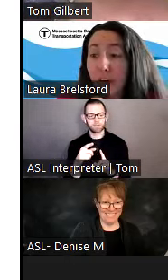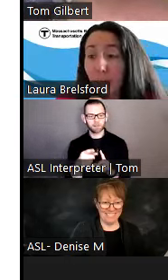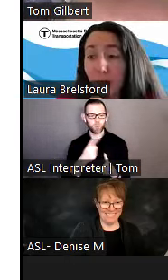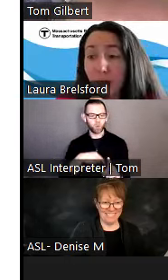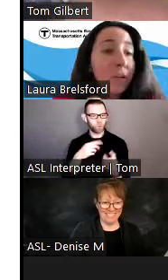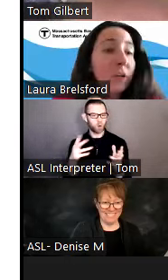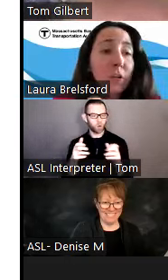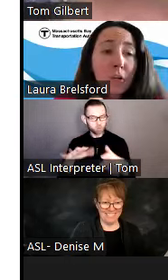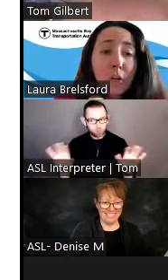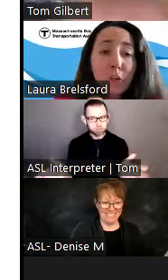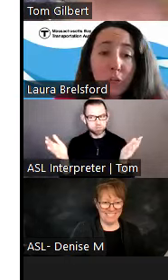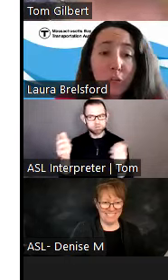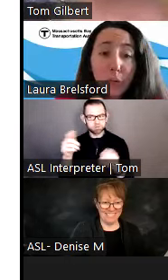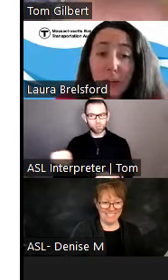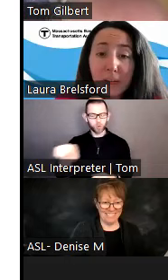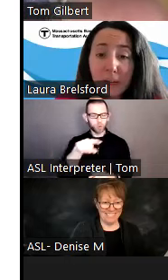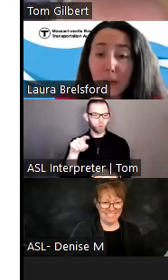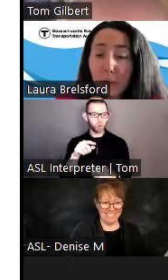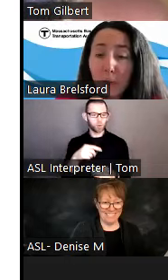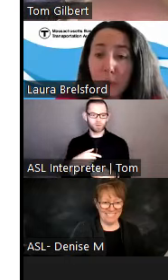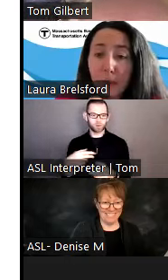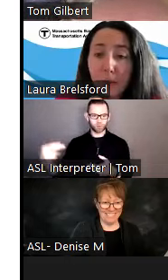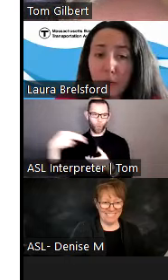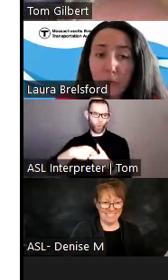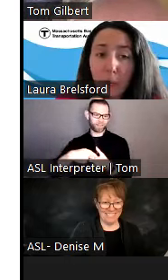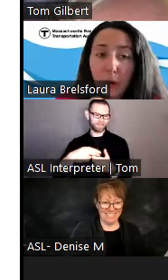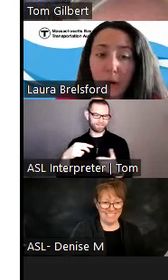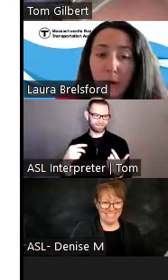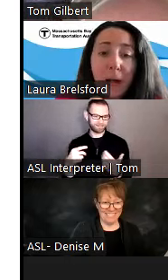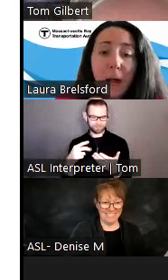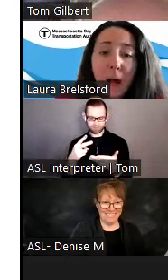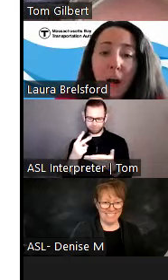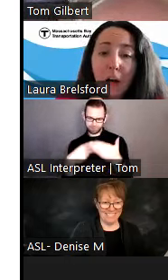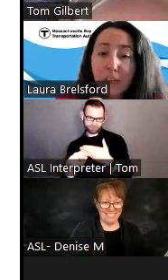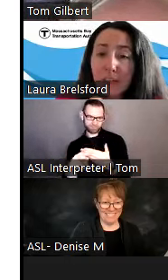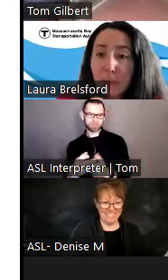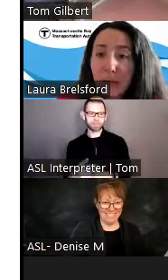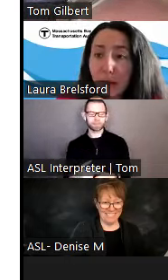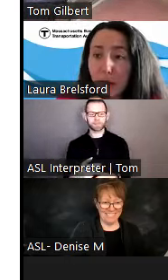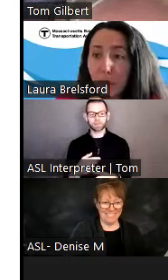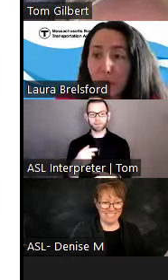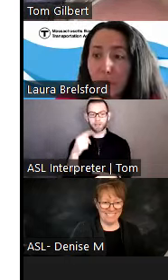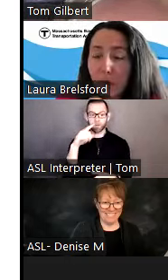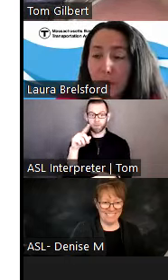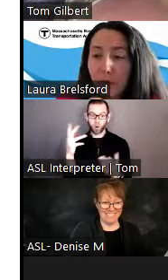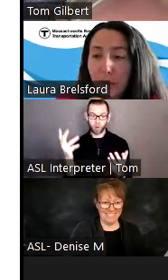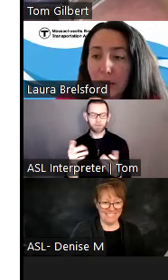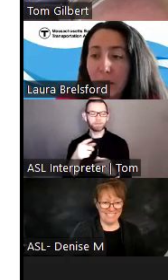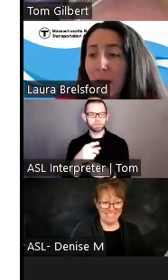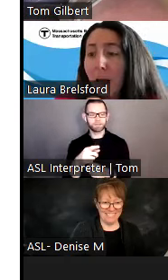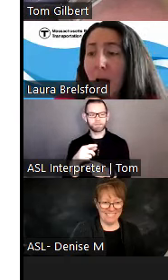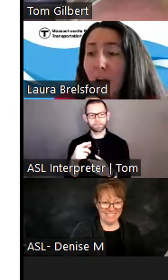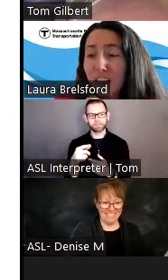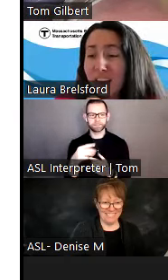encourage everyone to join us in a couple of weeks for our semi-annual public